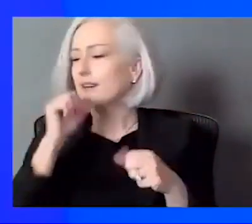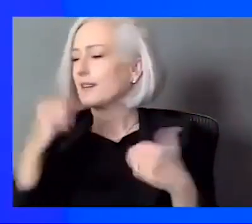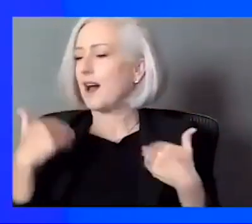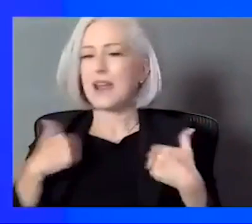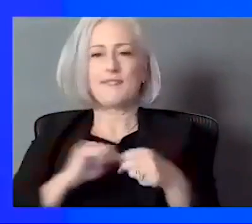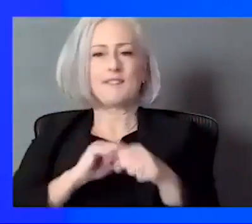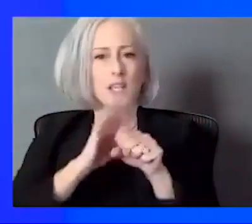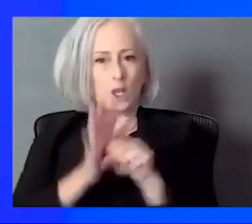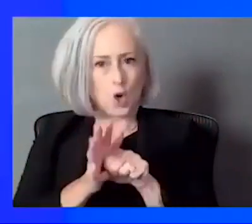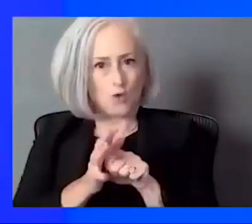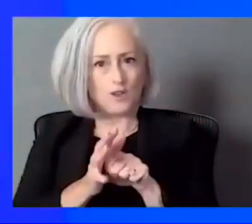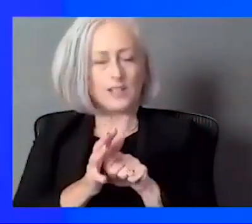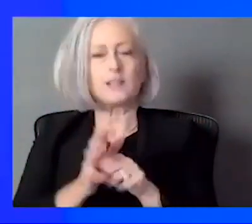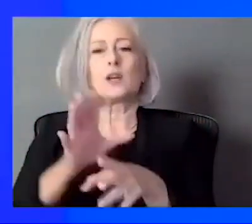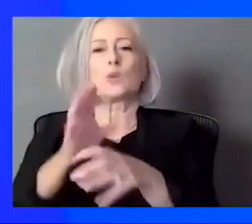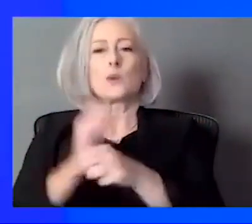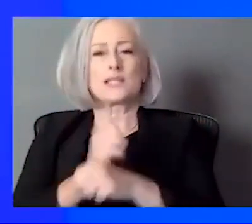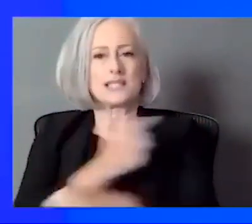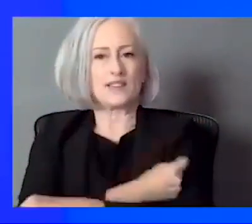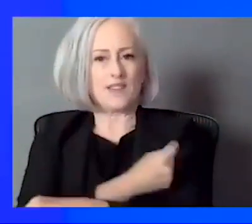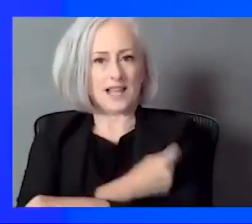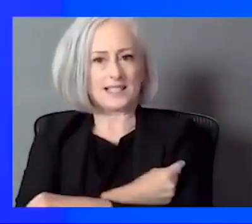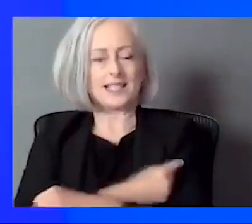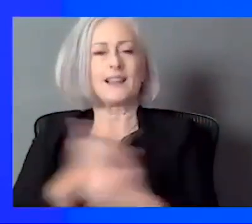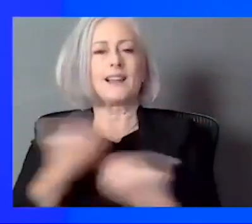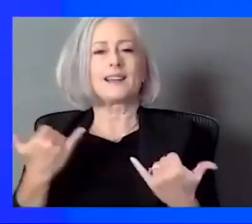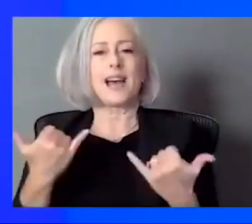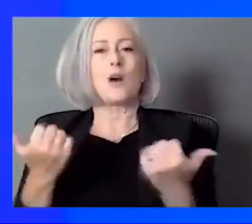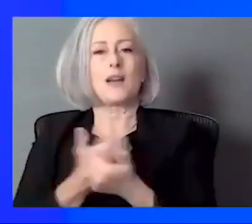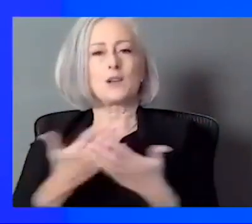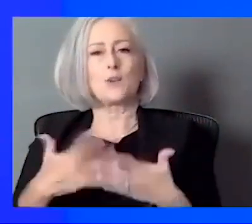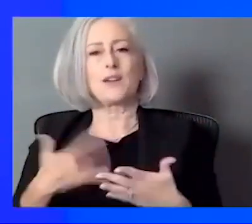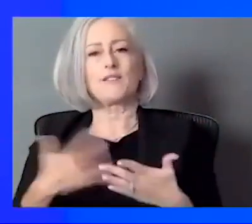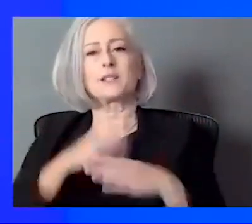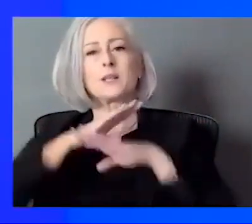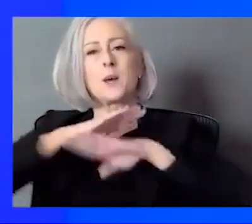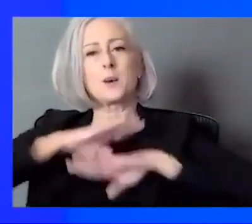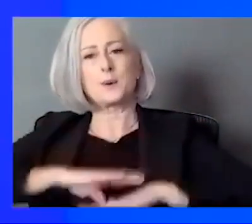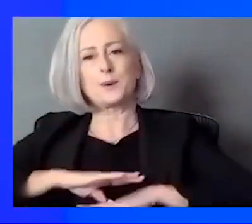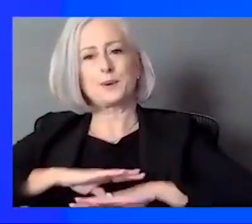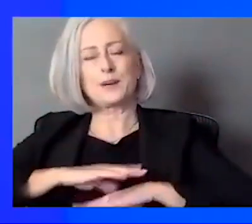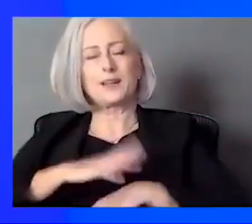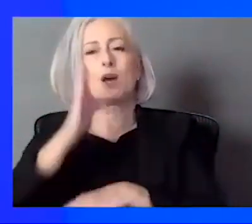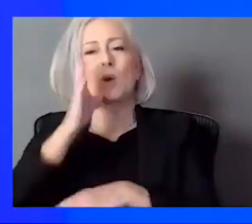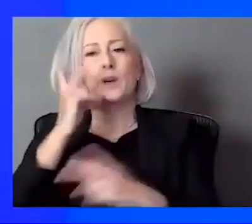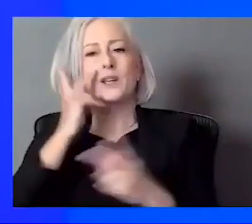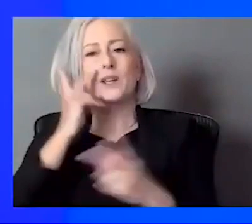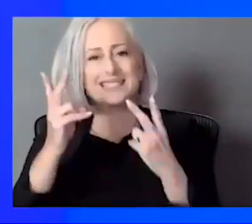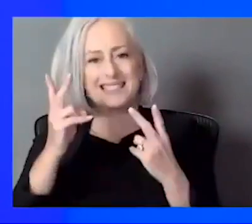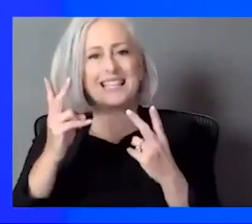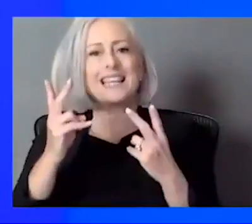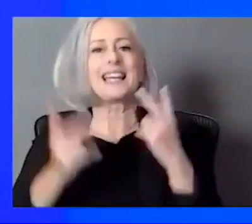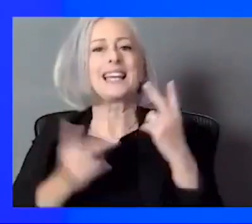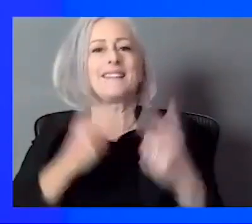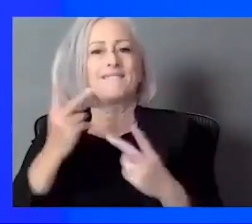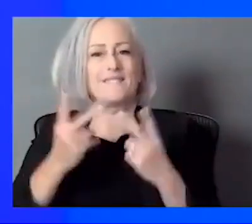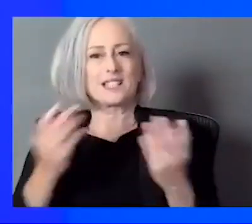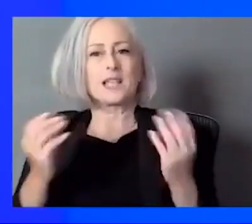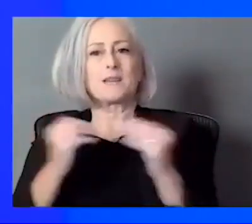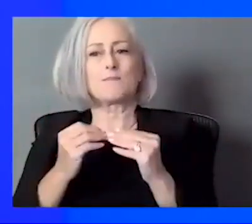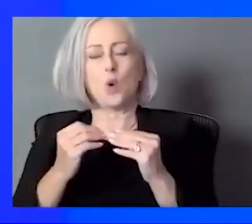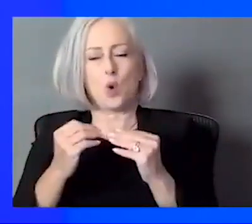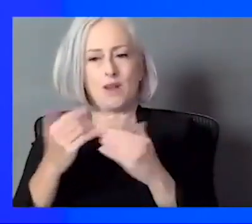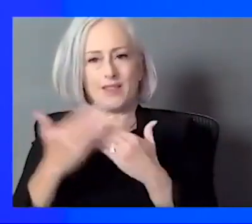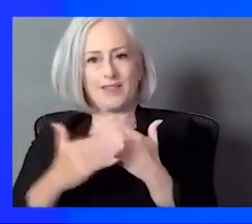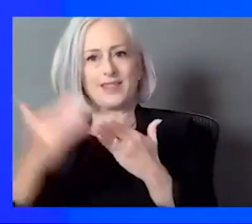get the vaccination, so now we feel a lot better. We'll be able to see them a lot more now in the upcoming year compared to this past year.